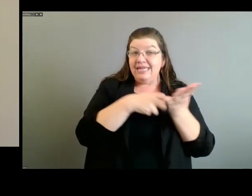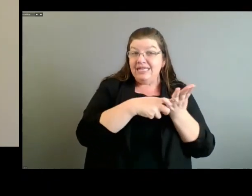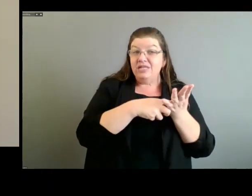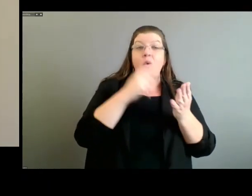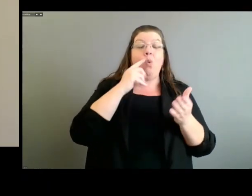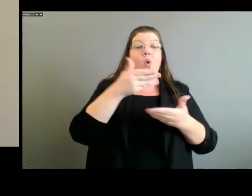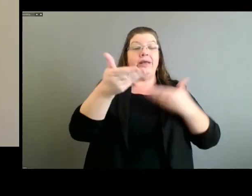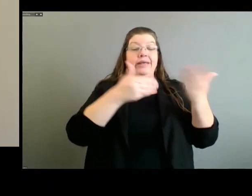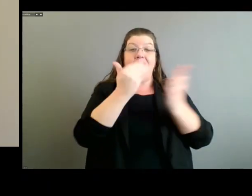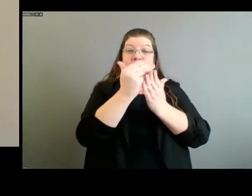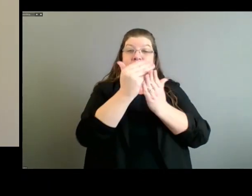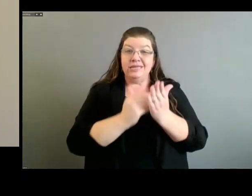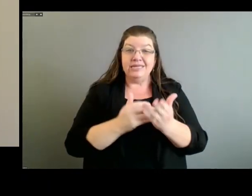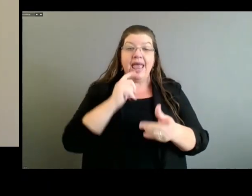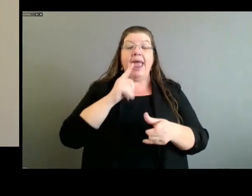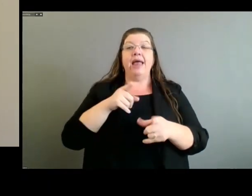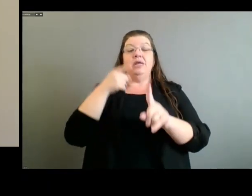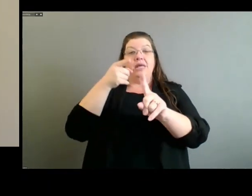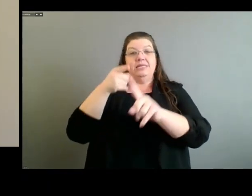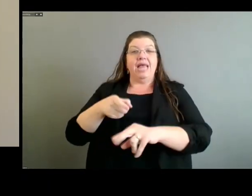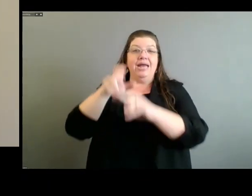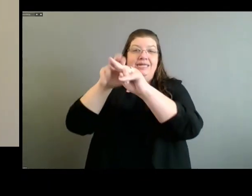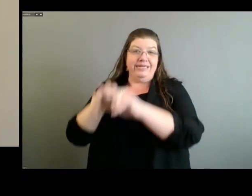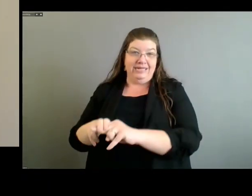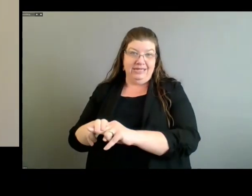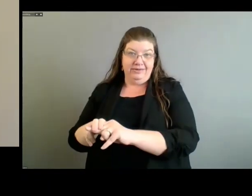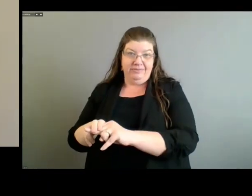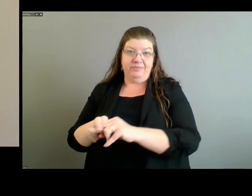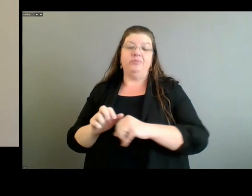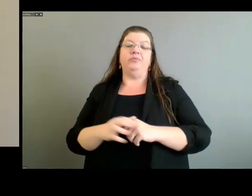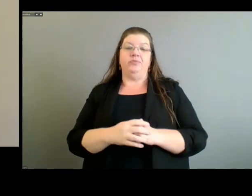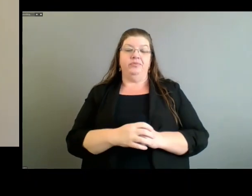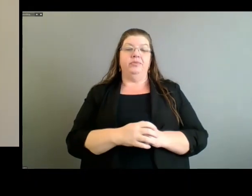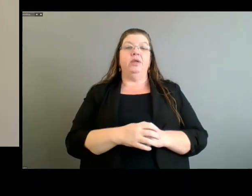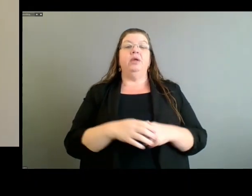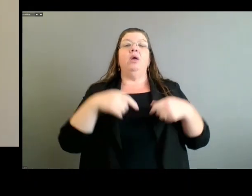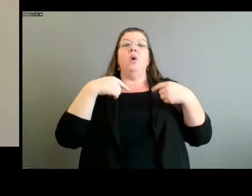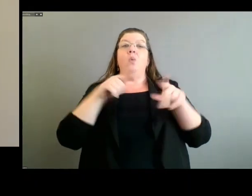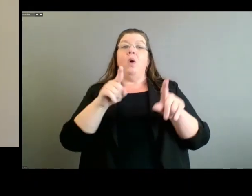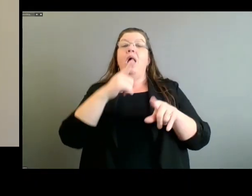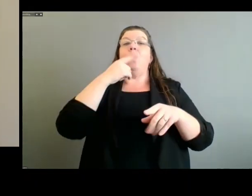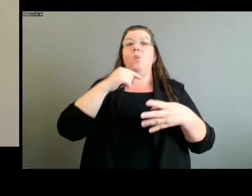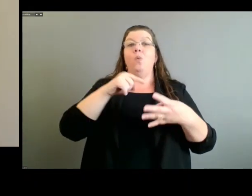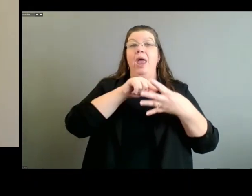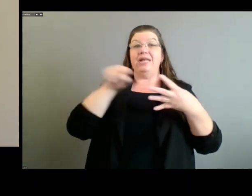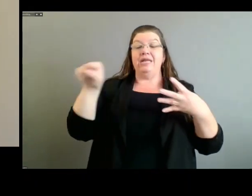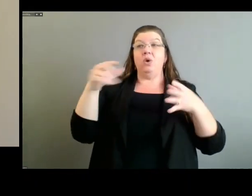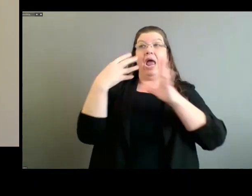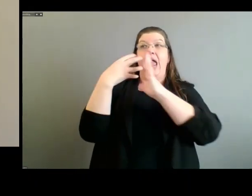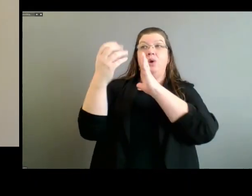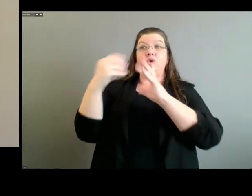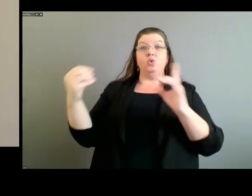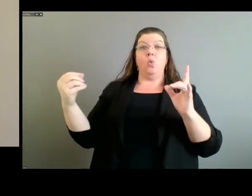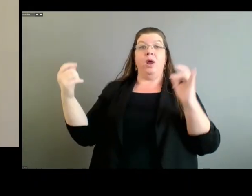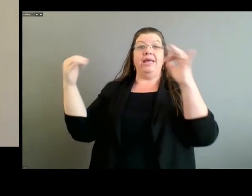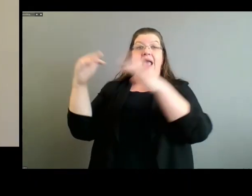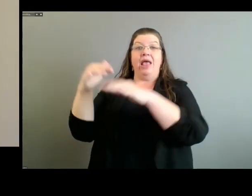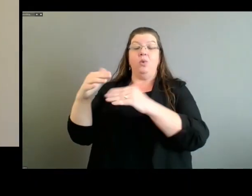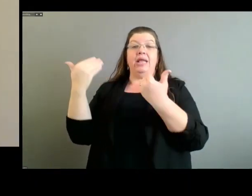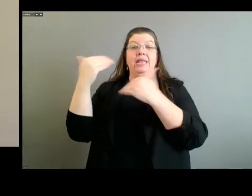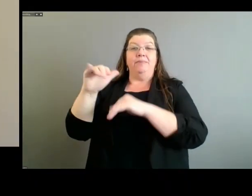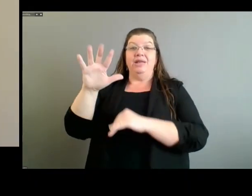lists and assigned seating. While in the red tier, outdoor gatherings are limited to 50